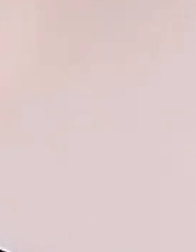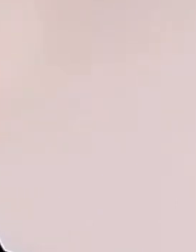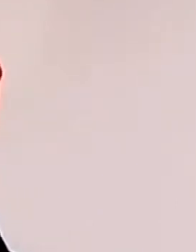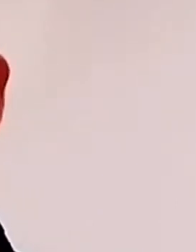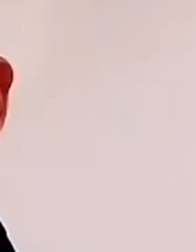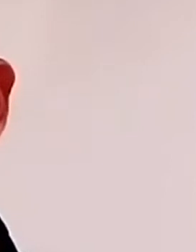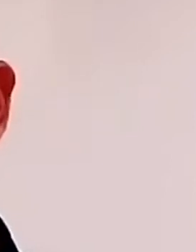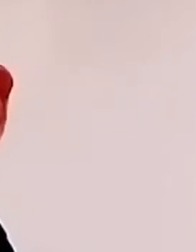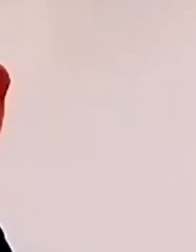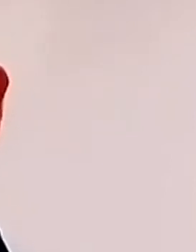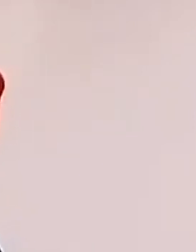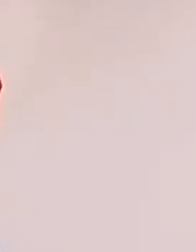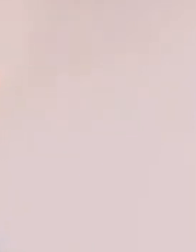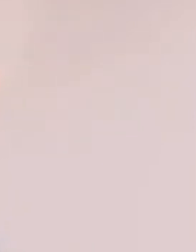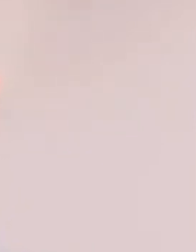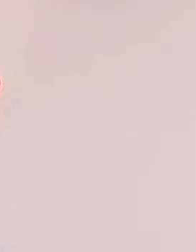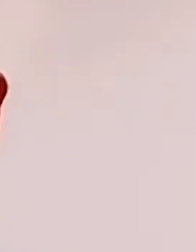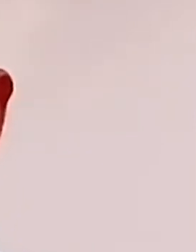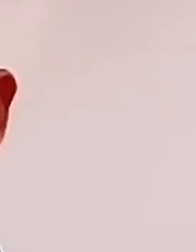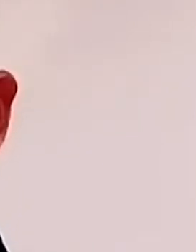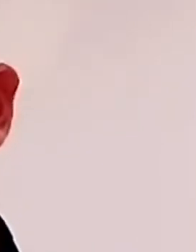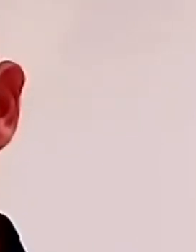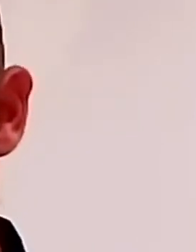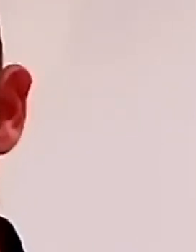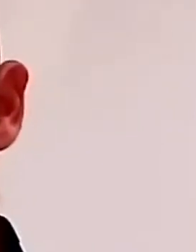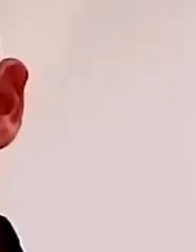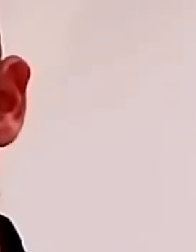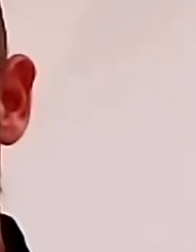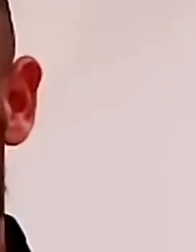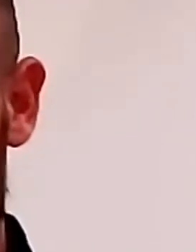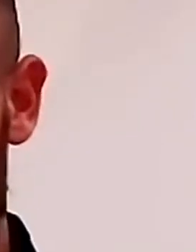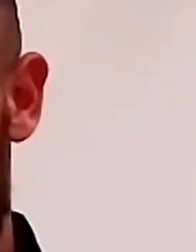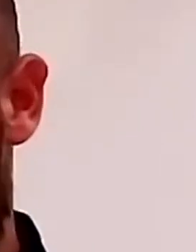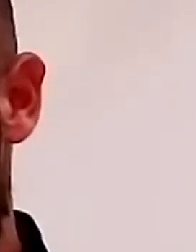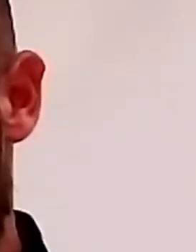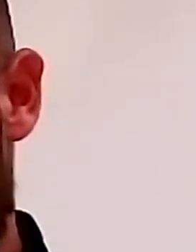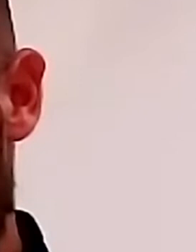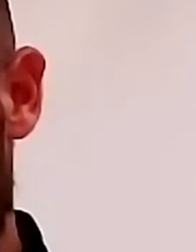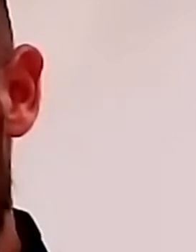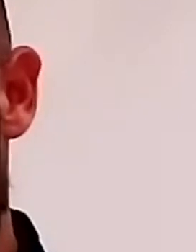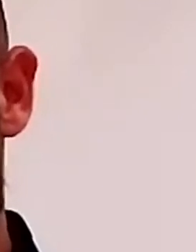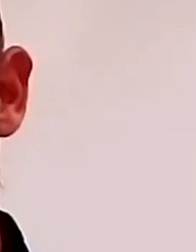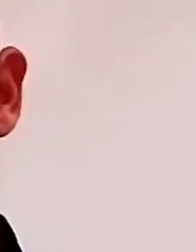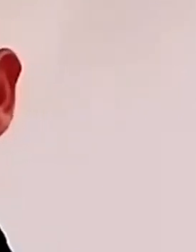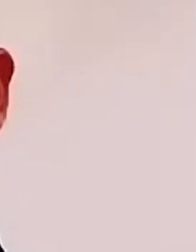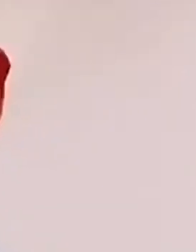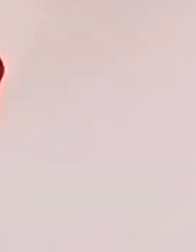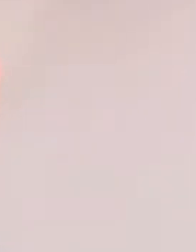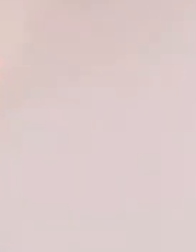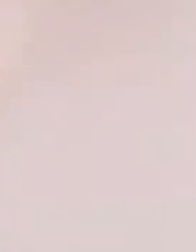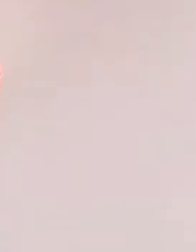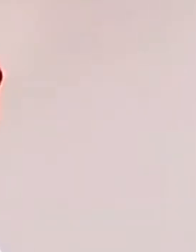Thank you very much for having me. Thank you for this incredible day and conference about the challenges of inclusive design in